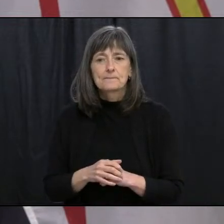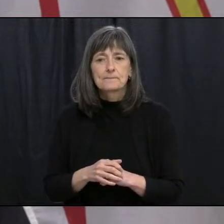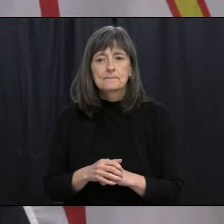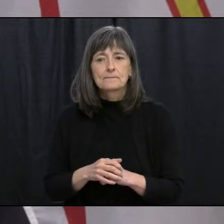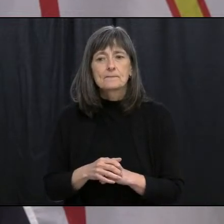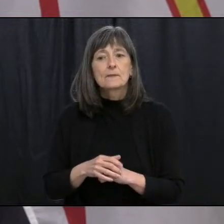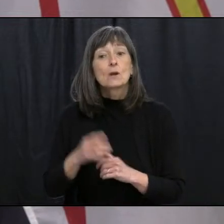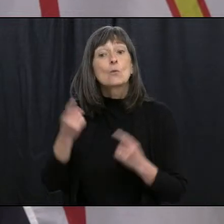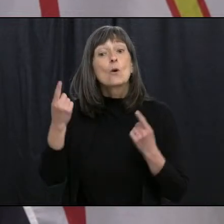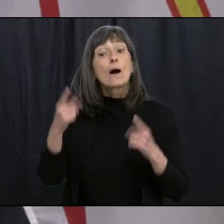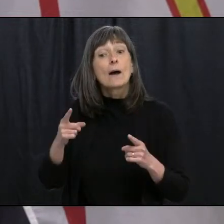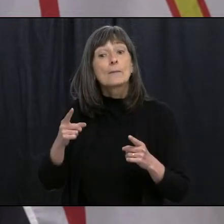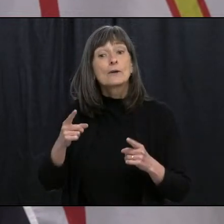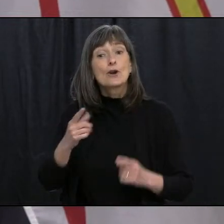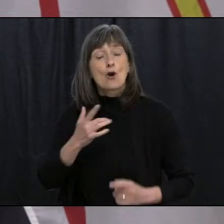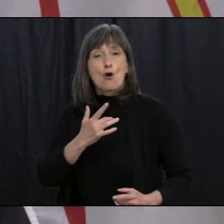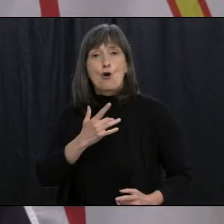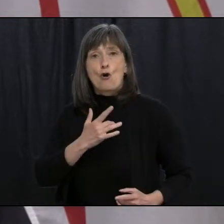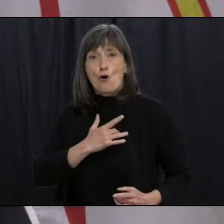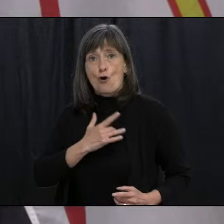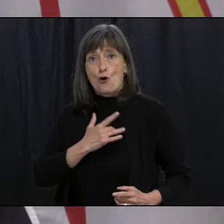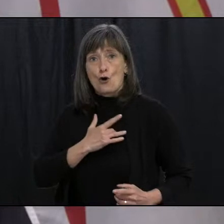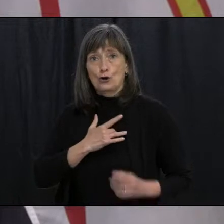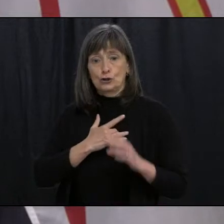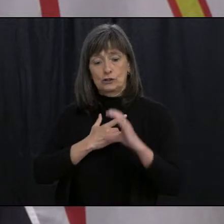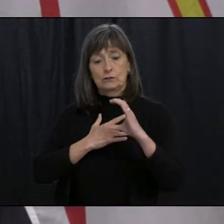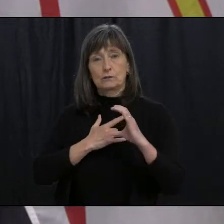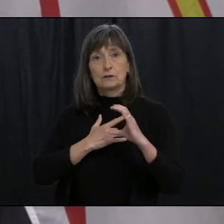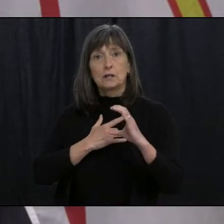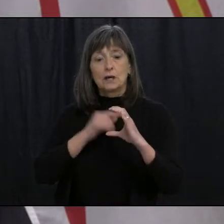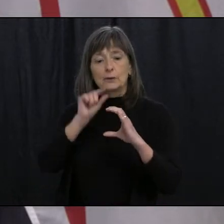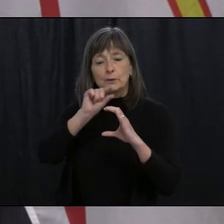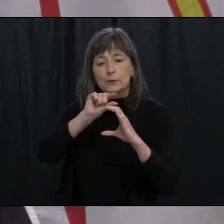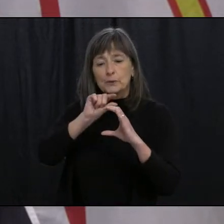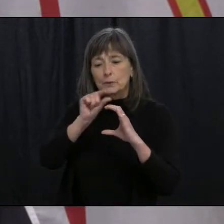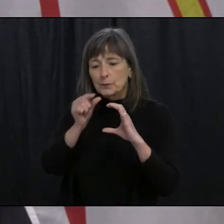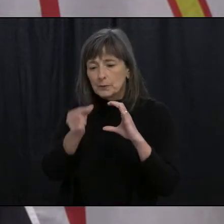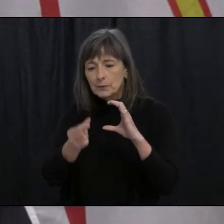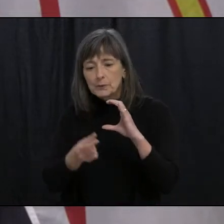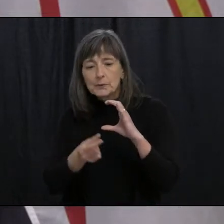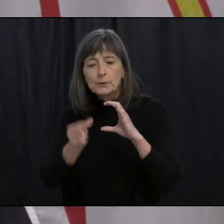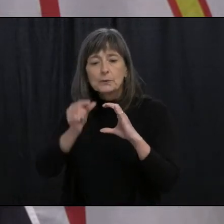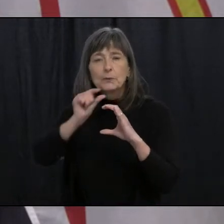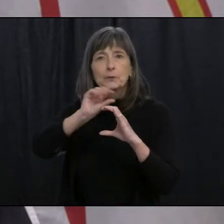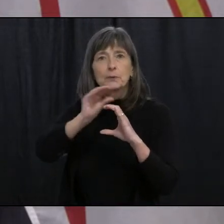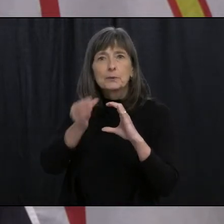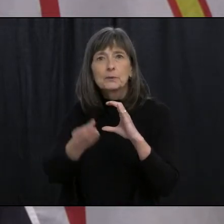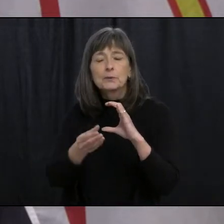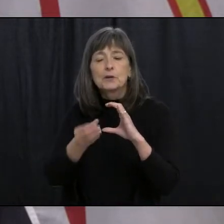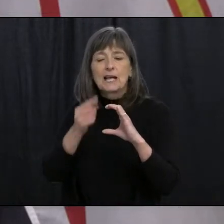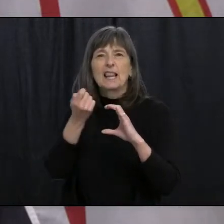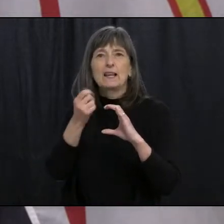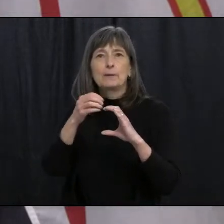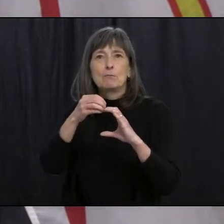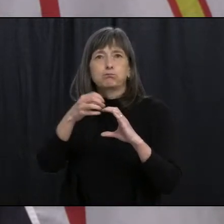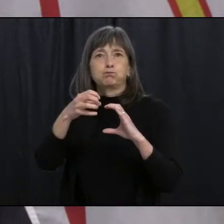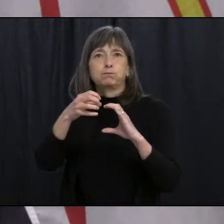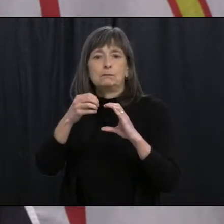regarding inflammation in heart tissue or the tissue surrounding the heart. So we call that myocarditis, pericarditis.